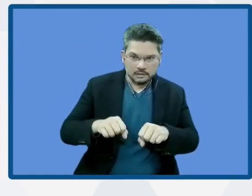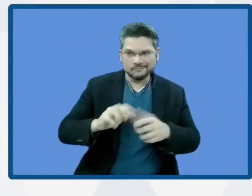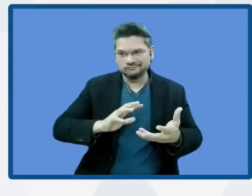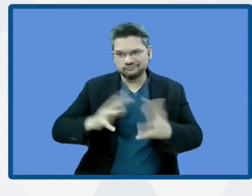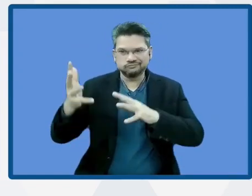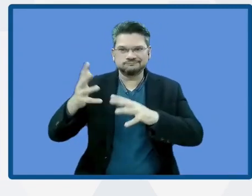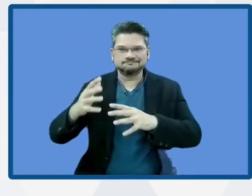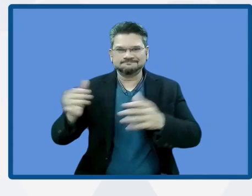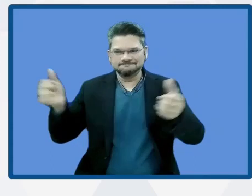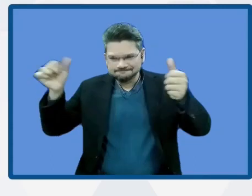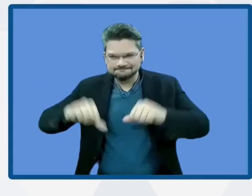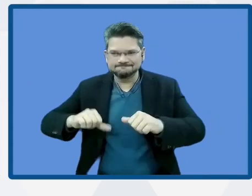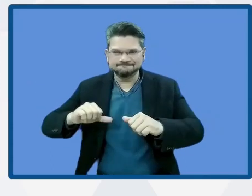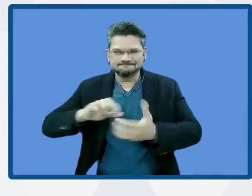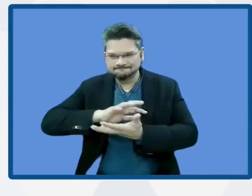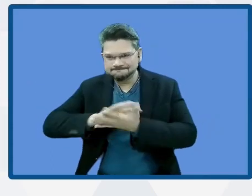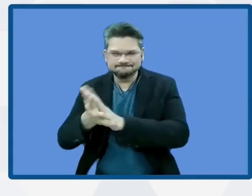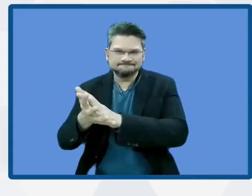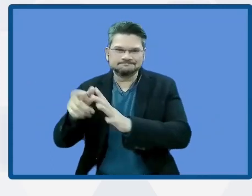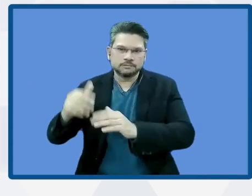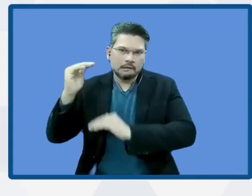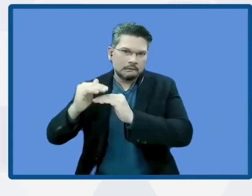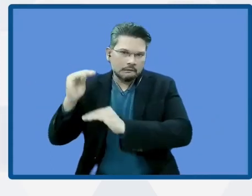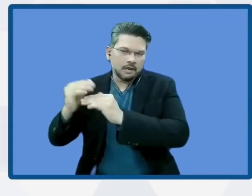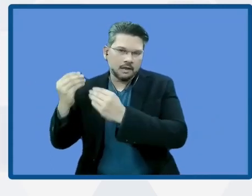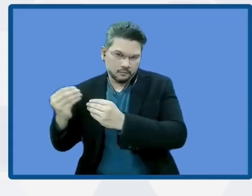Thank you very much for participating in this event.